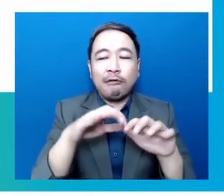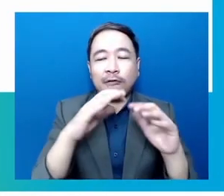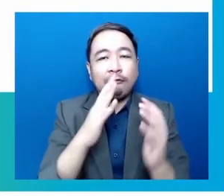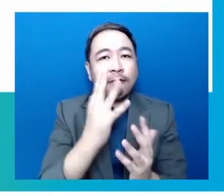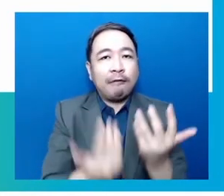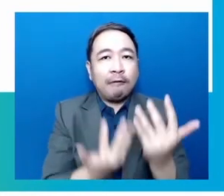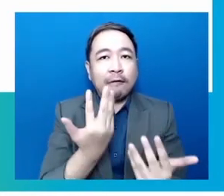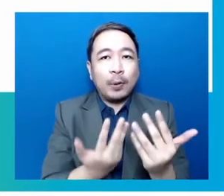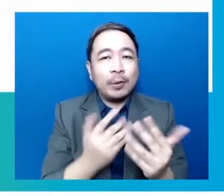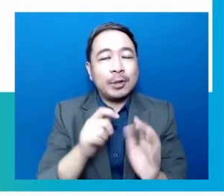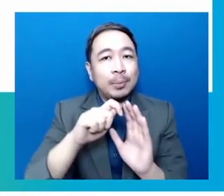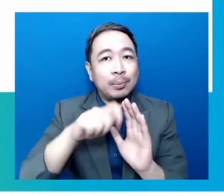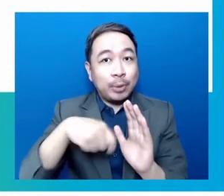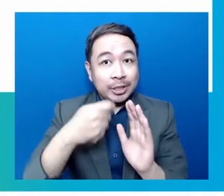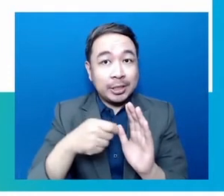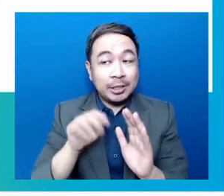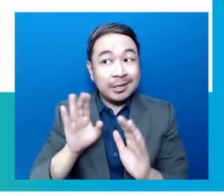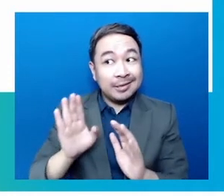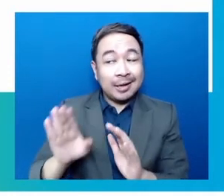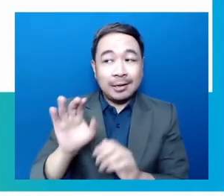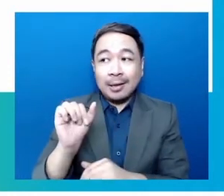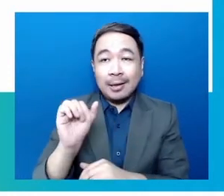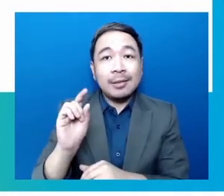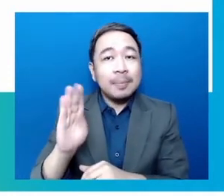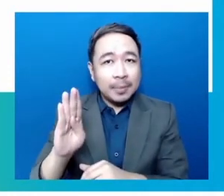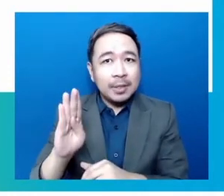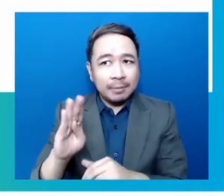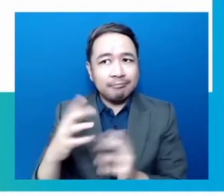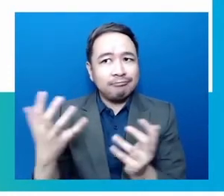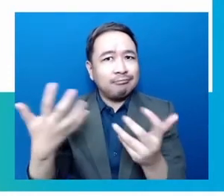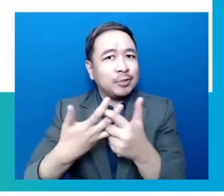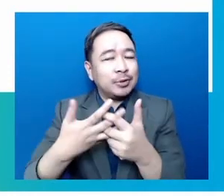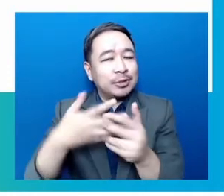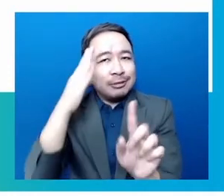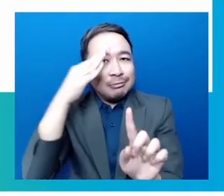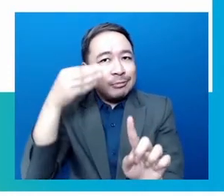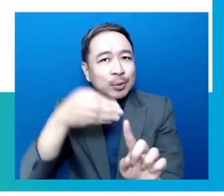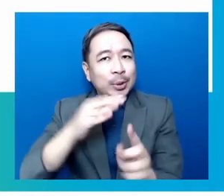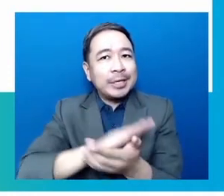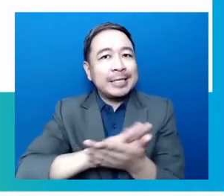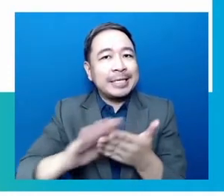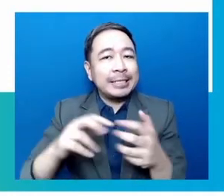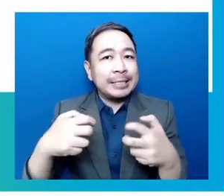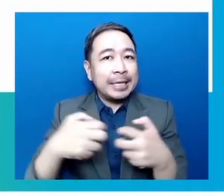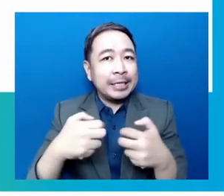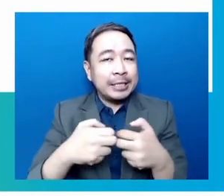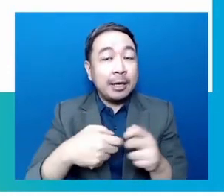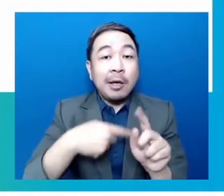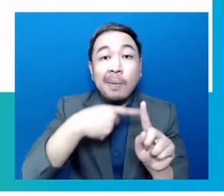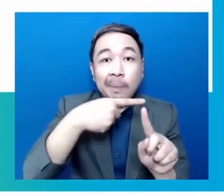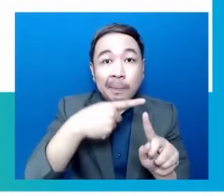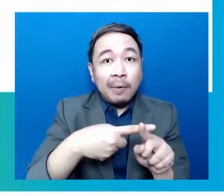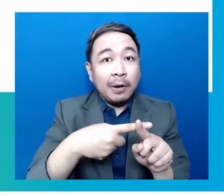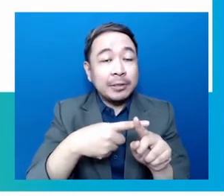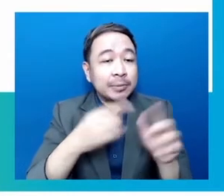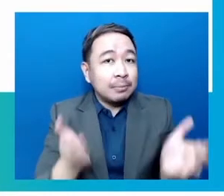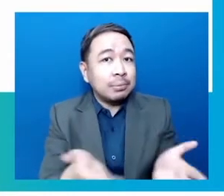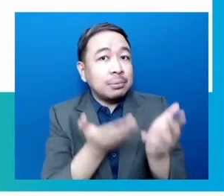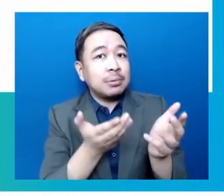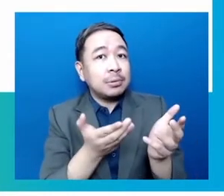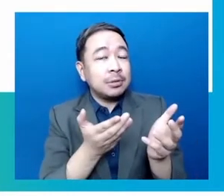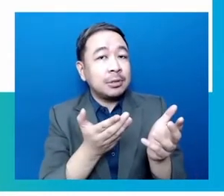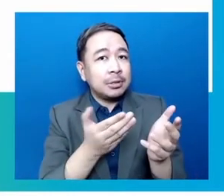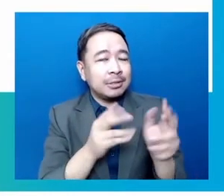simultaneously meeting its clean energy investments targets while also contributing to creating the myth of clean